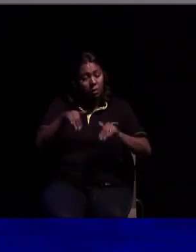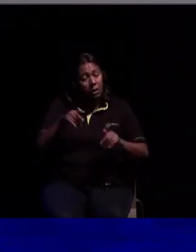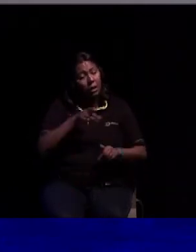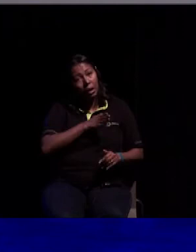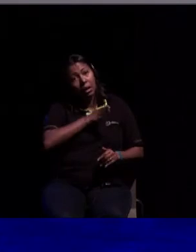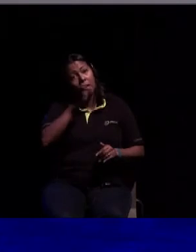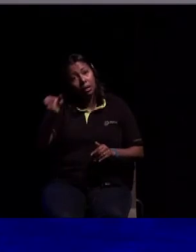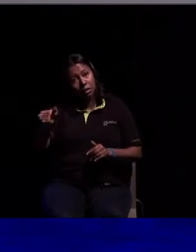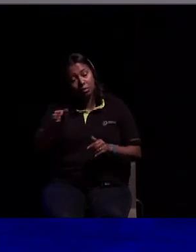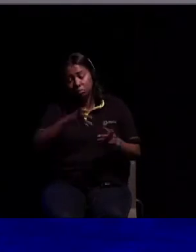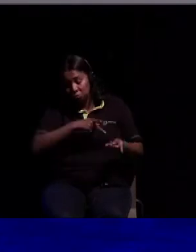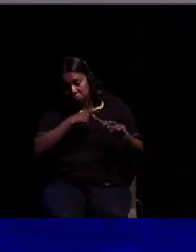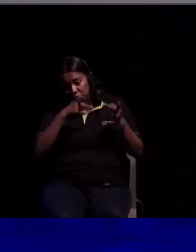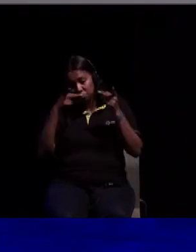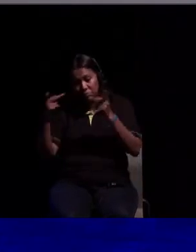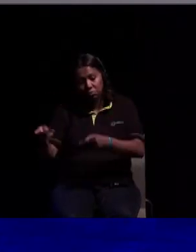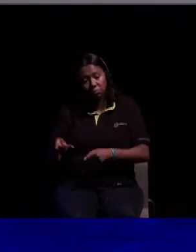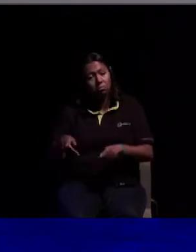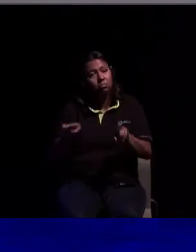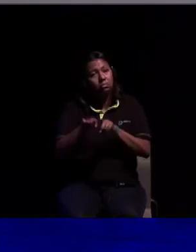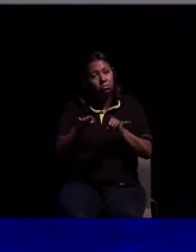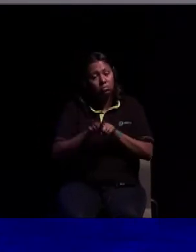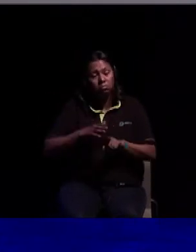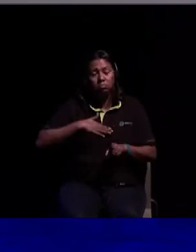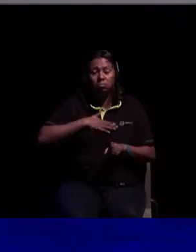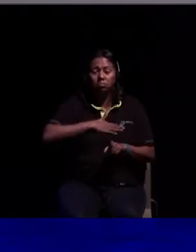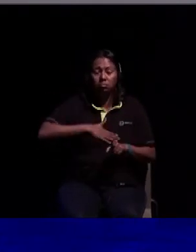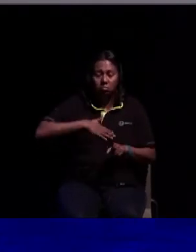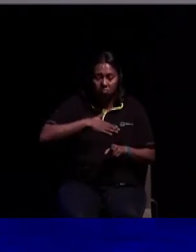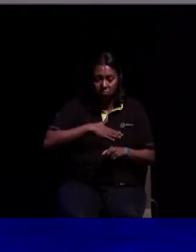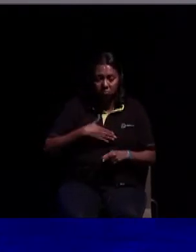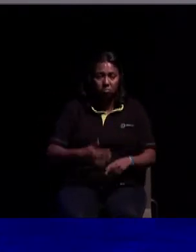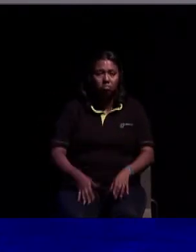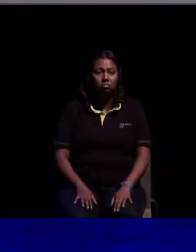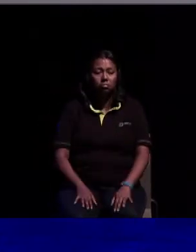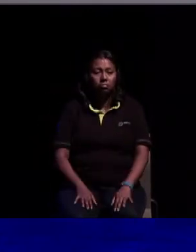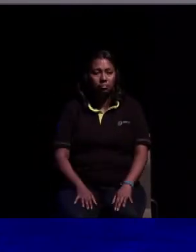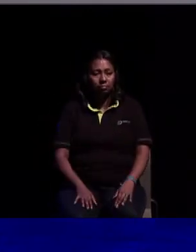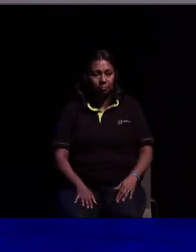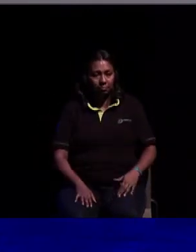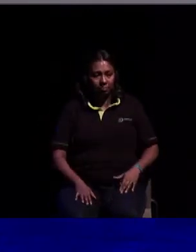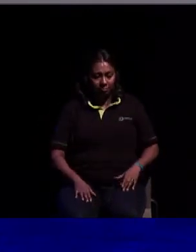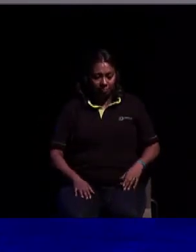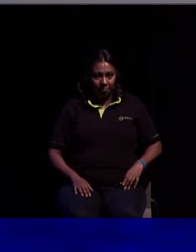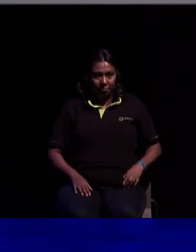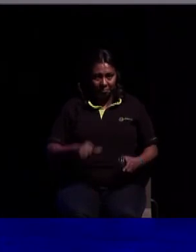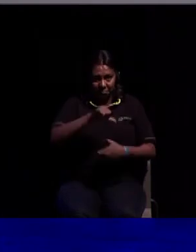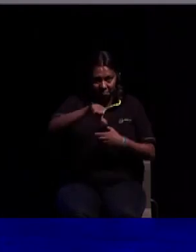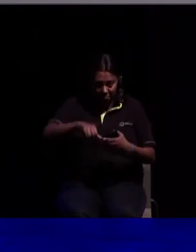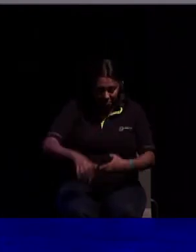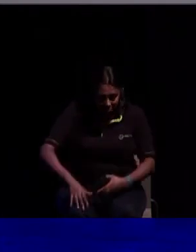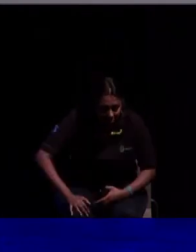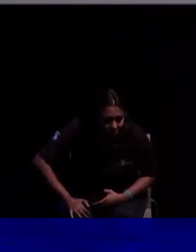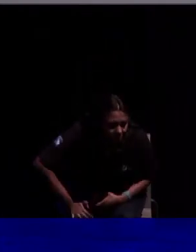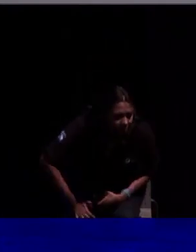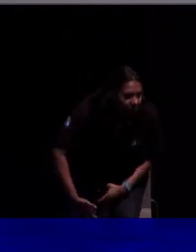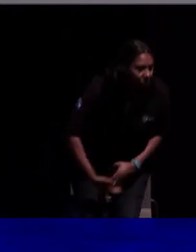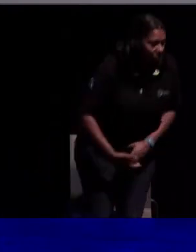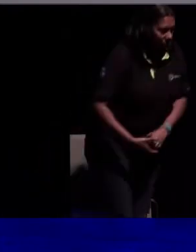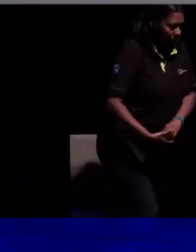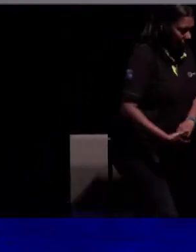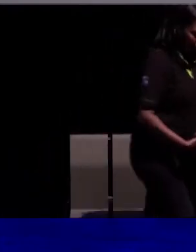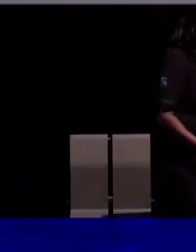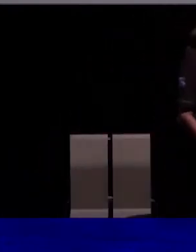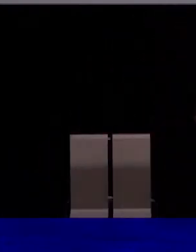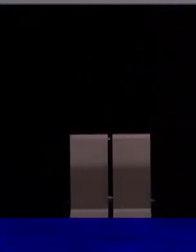this comes off of an appreciation of a Mexican academic named David Barkin, who in Mexico looked at the viability of